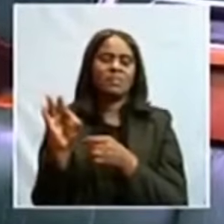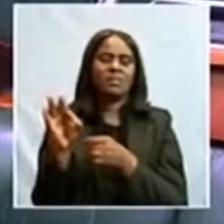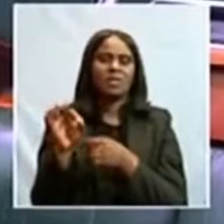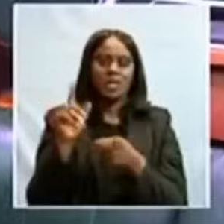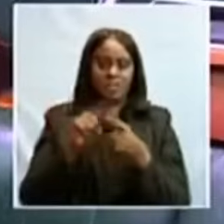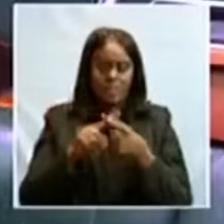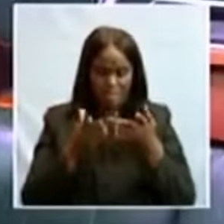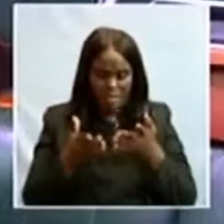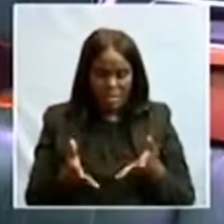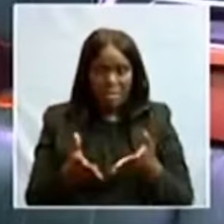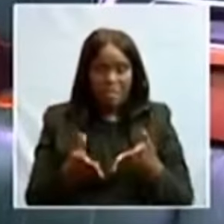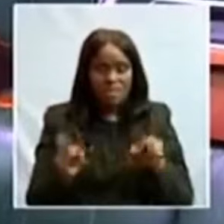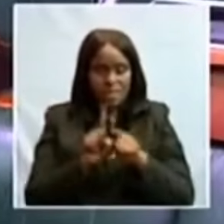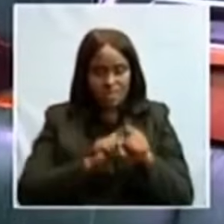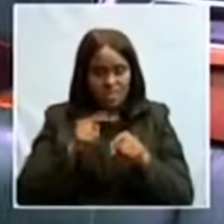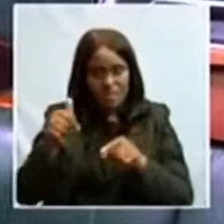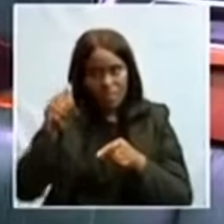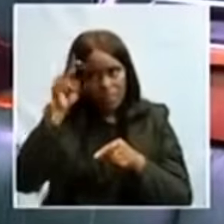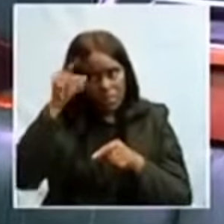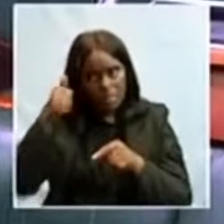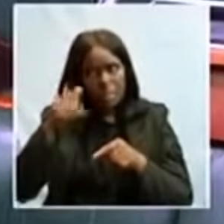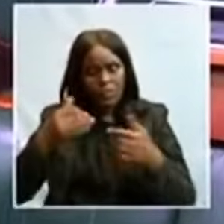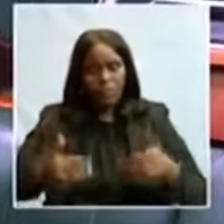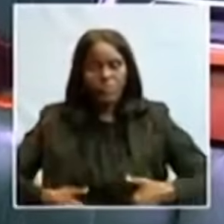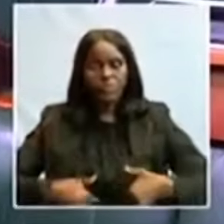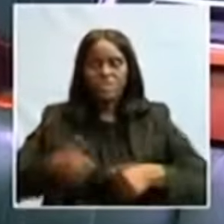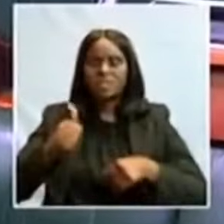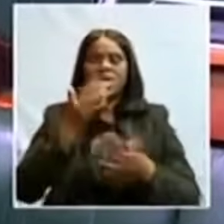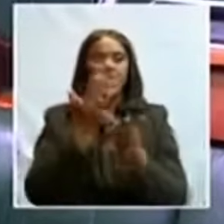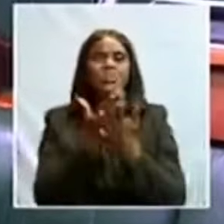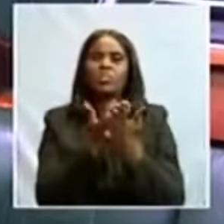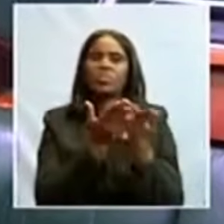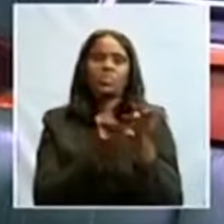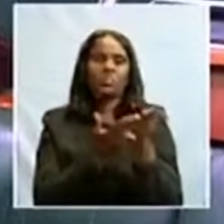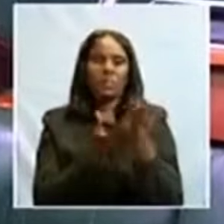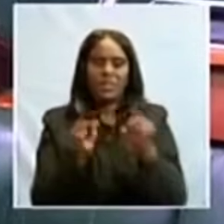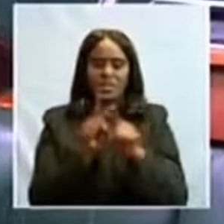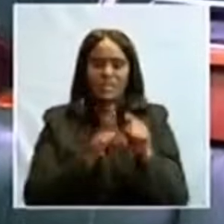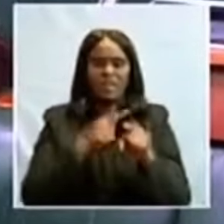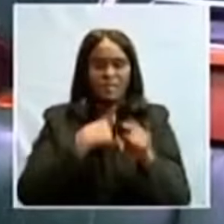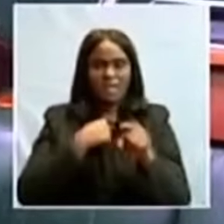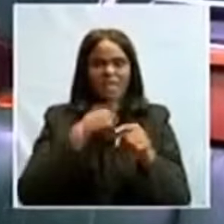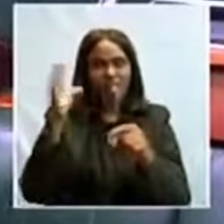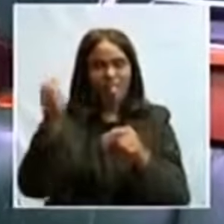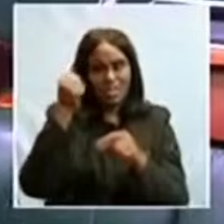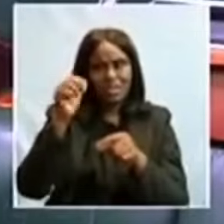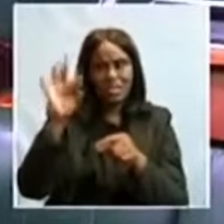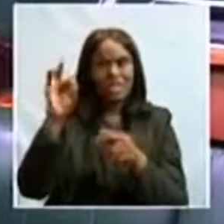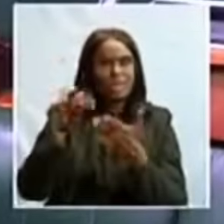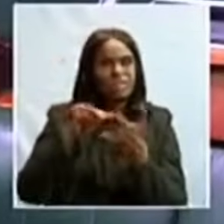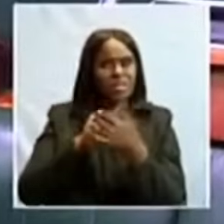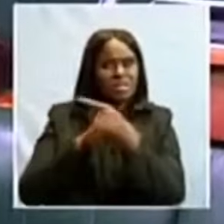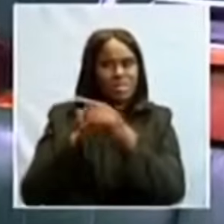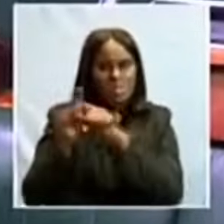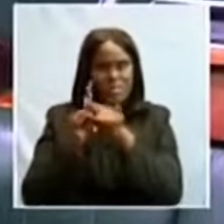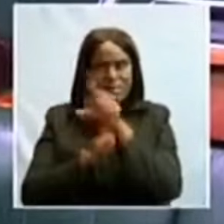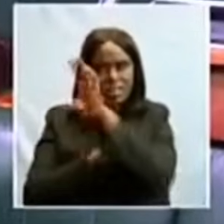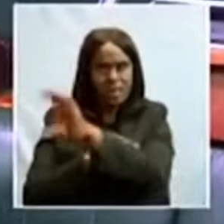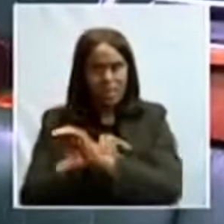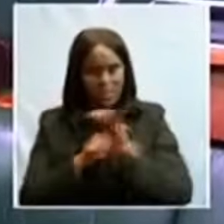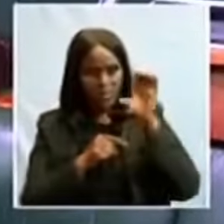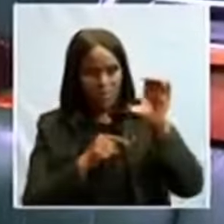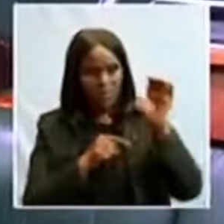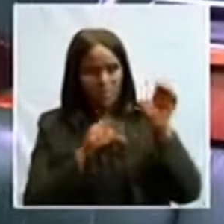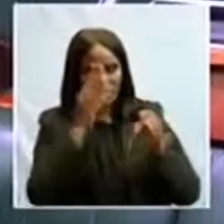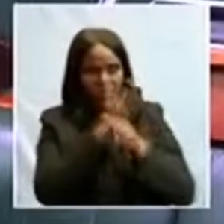Yet here, the Minister of Youth is proposing that I get 9 million and allocate it towards